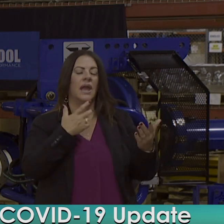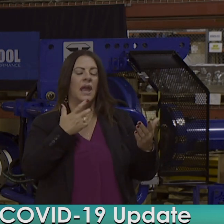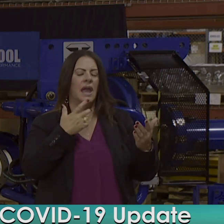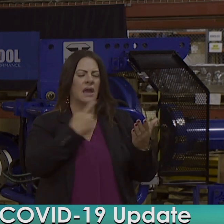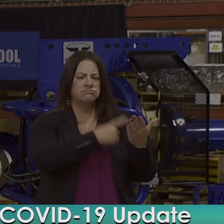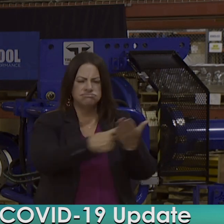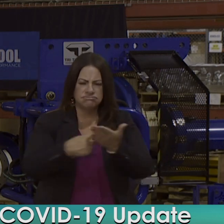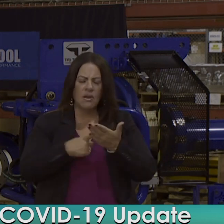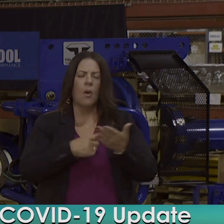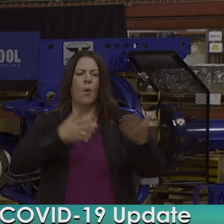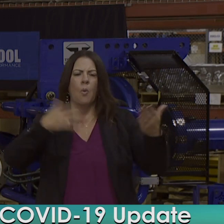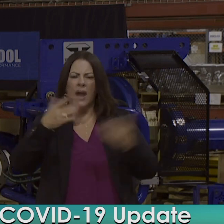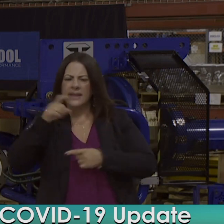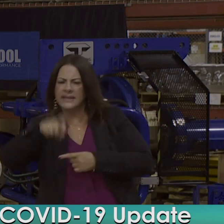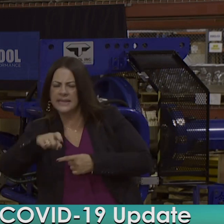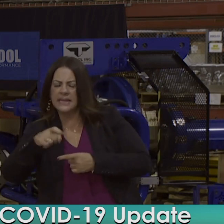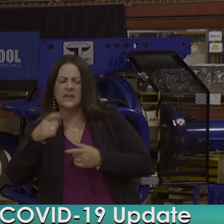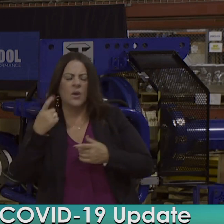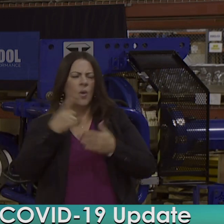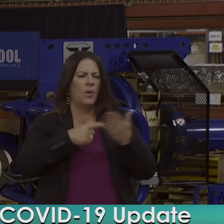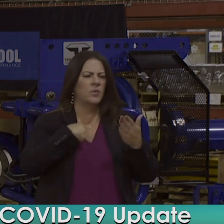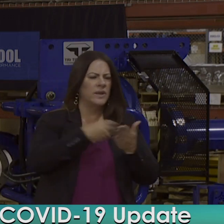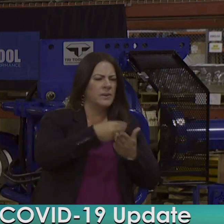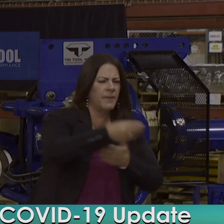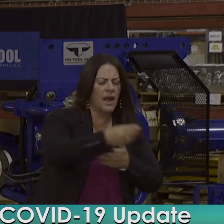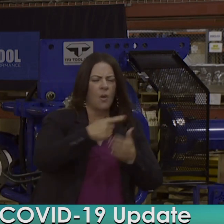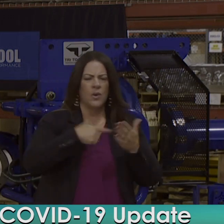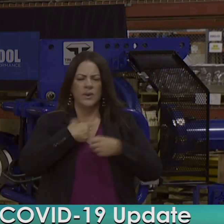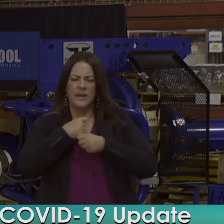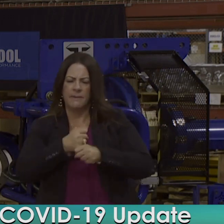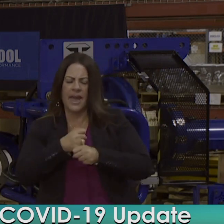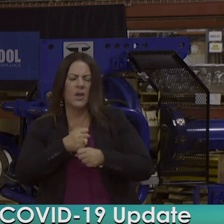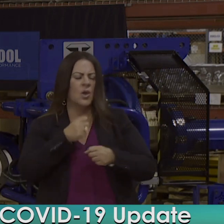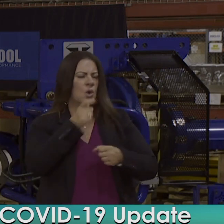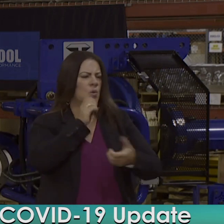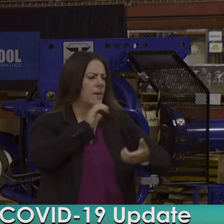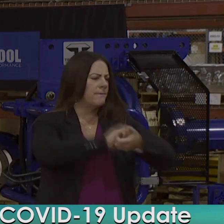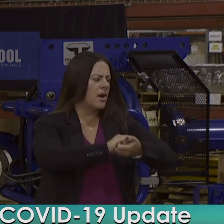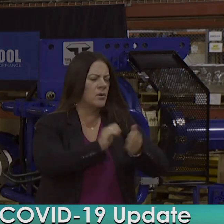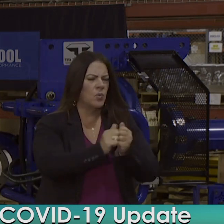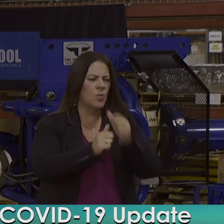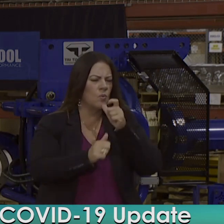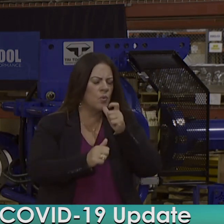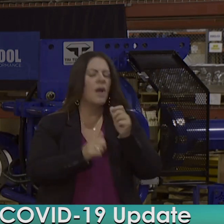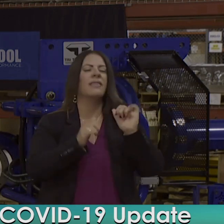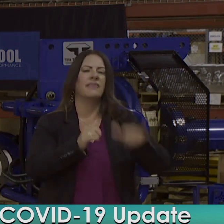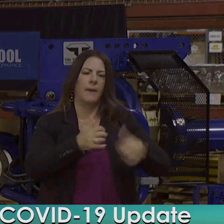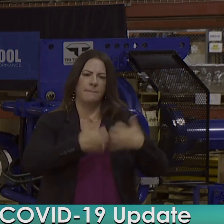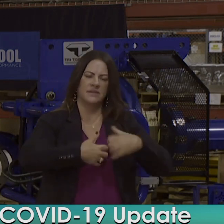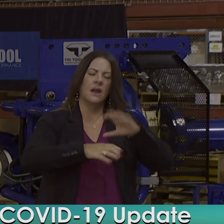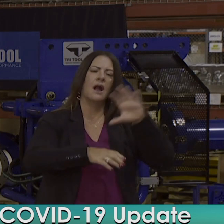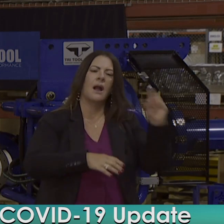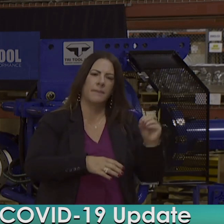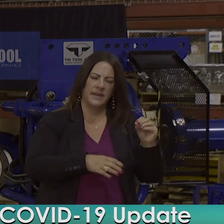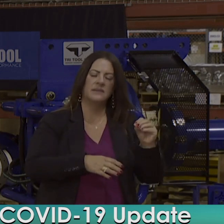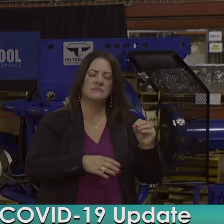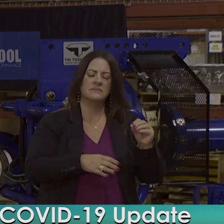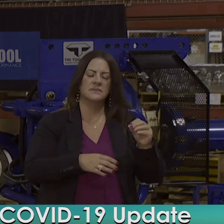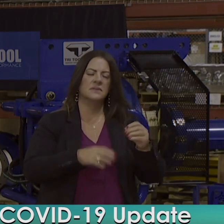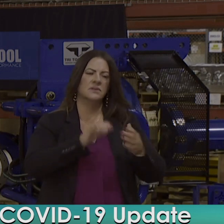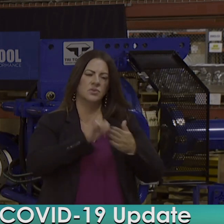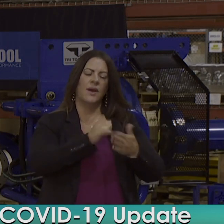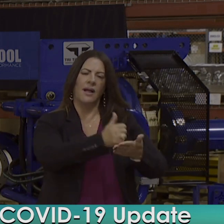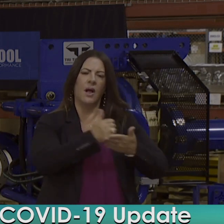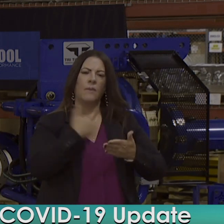the needs of supporting manufacturers in the state of California. That partnership is led, and I'm going to ask Lance to come up here in